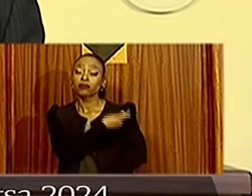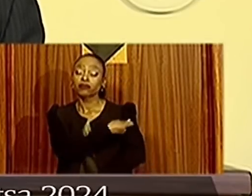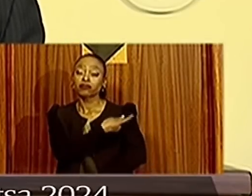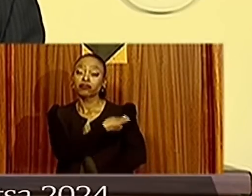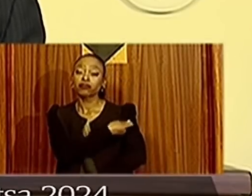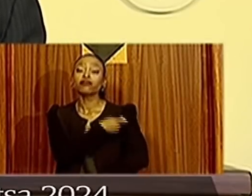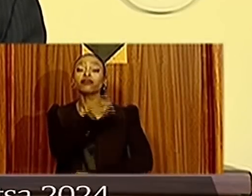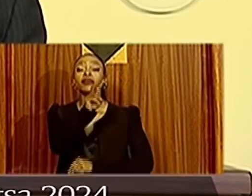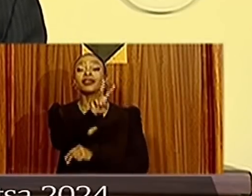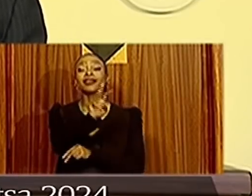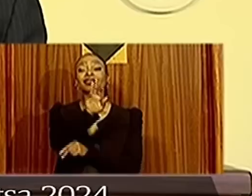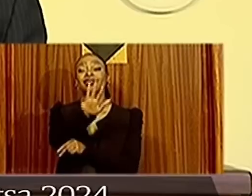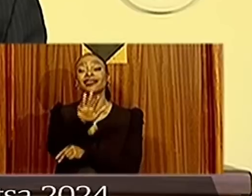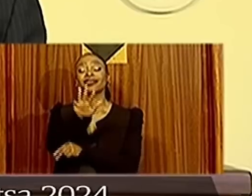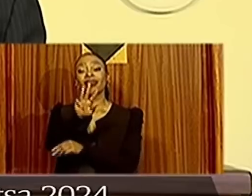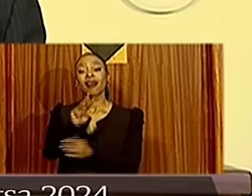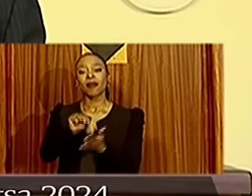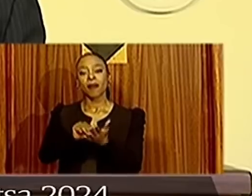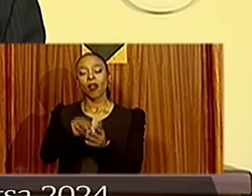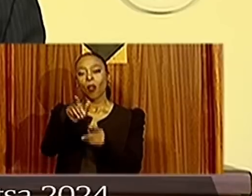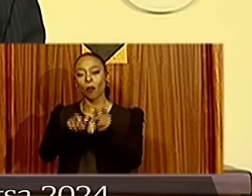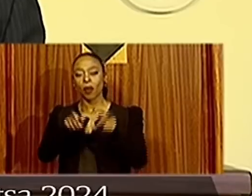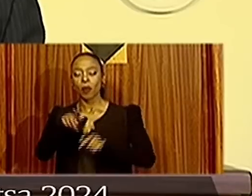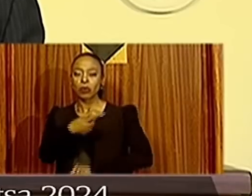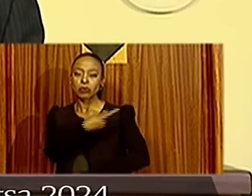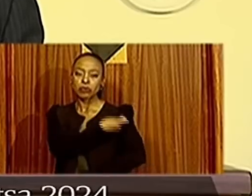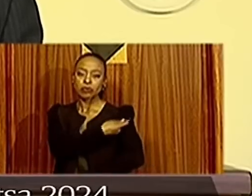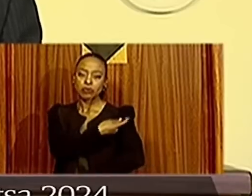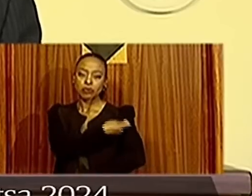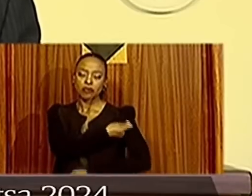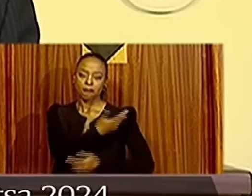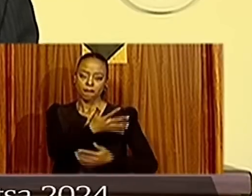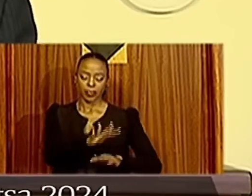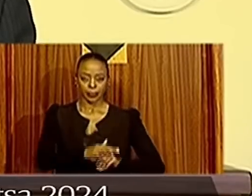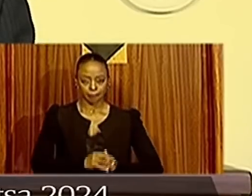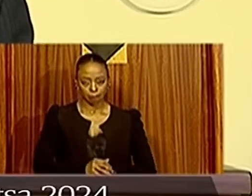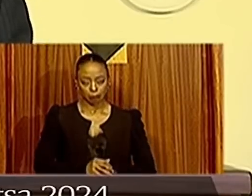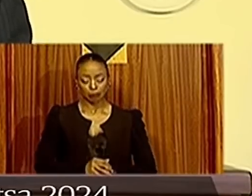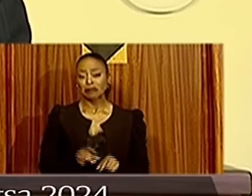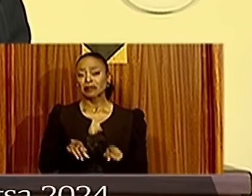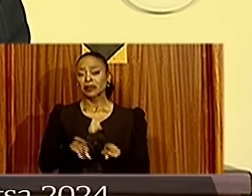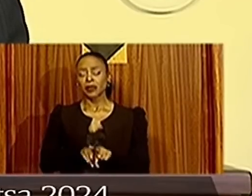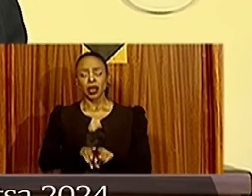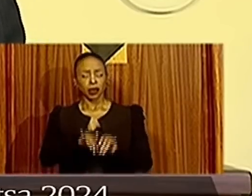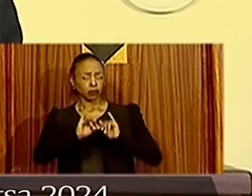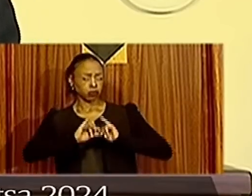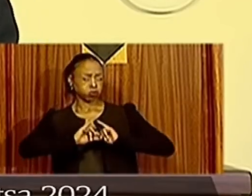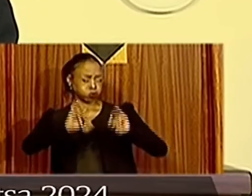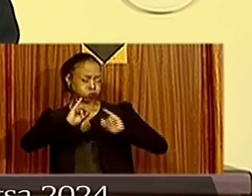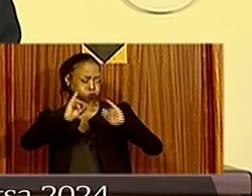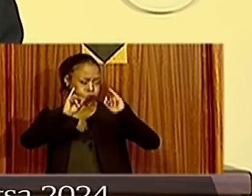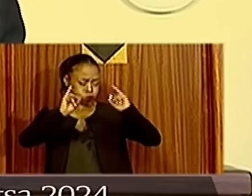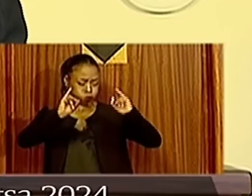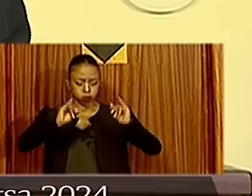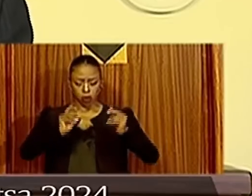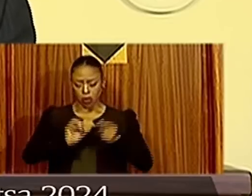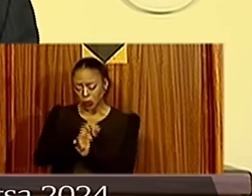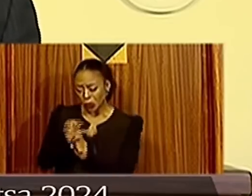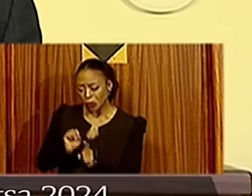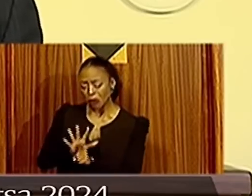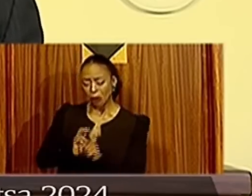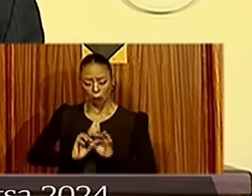million COVID vaccine doses. Even during the worst moments of the pandemic,